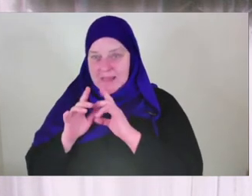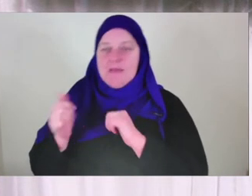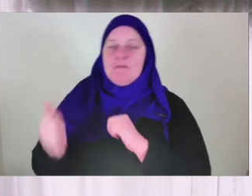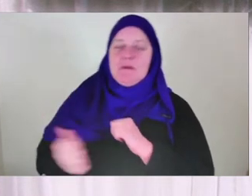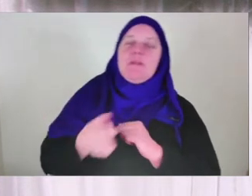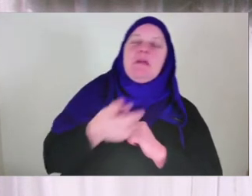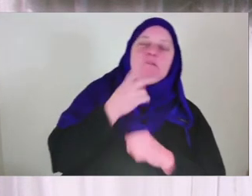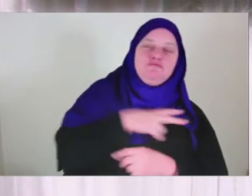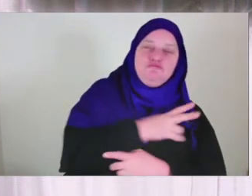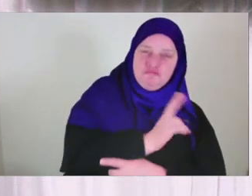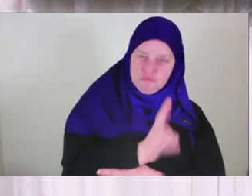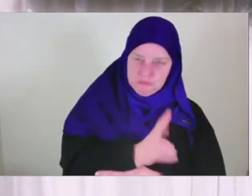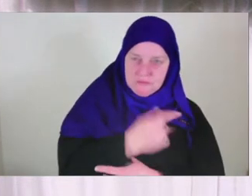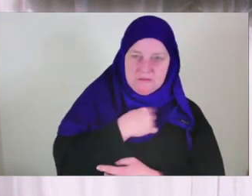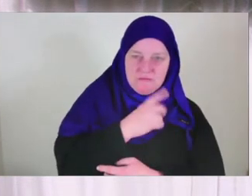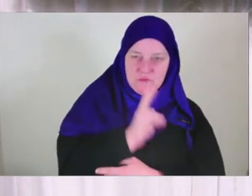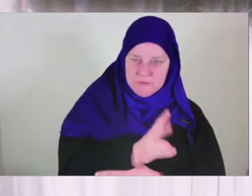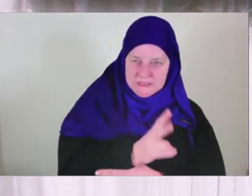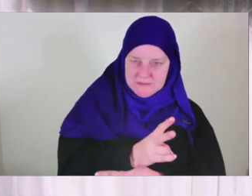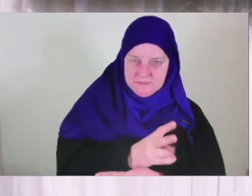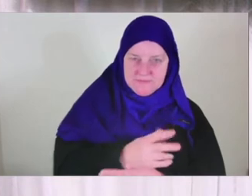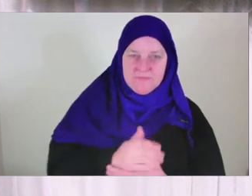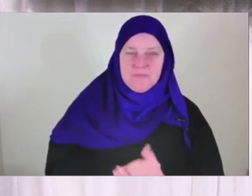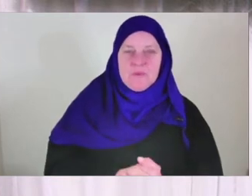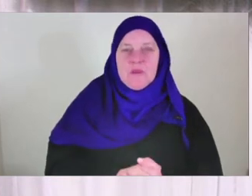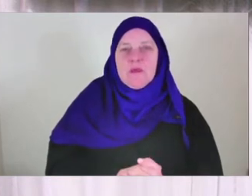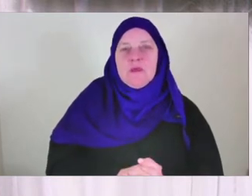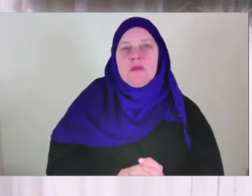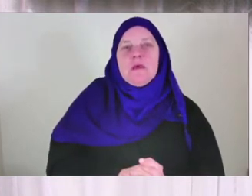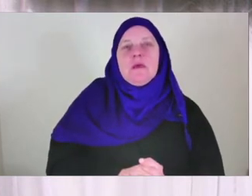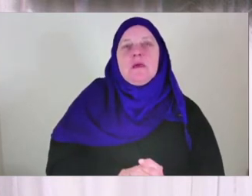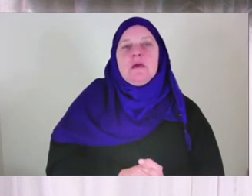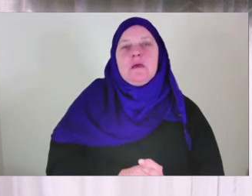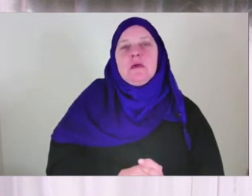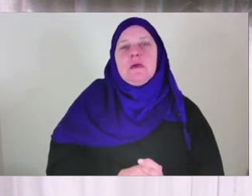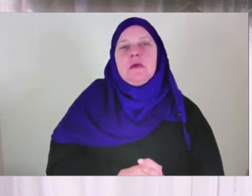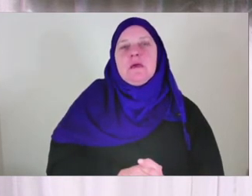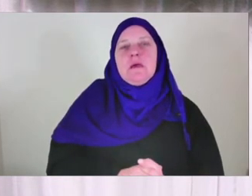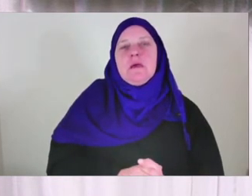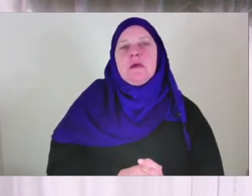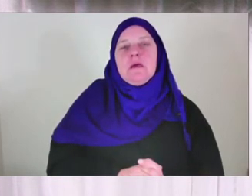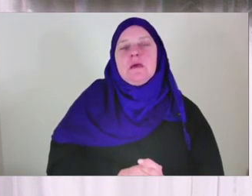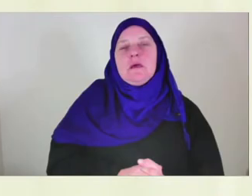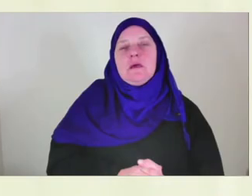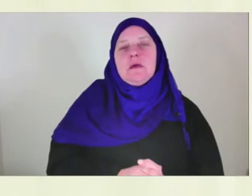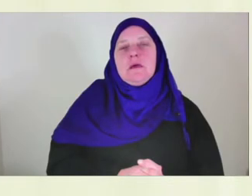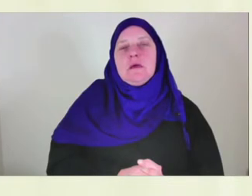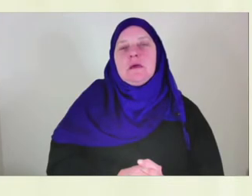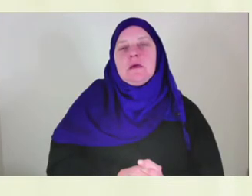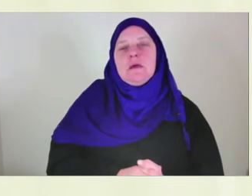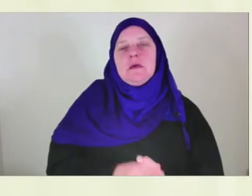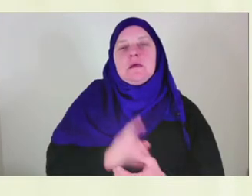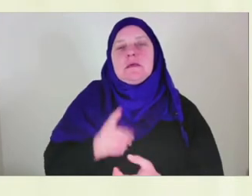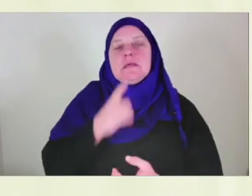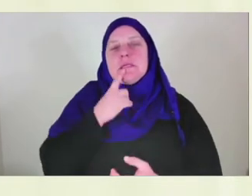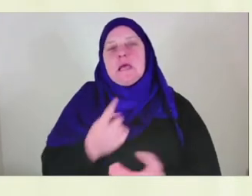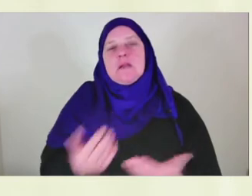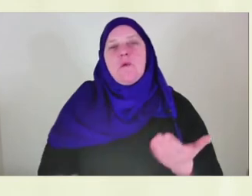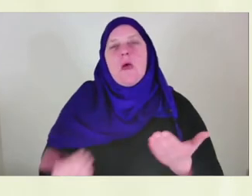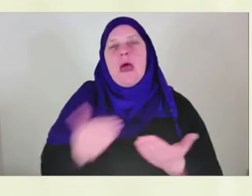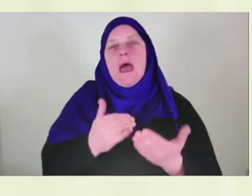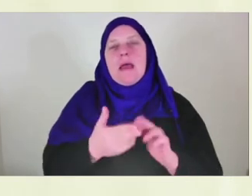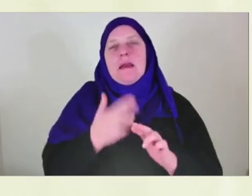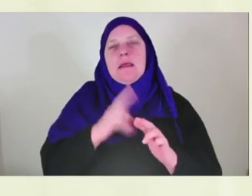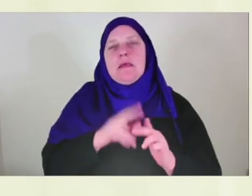pretty, how he said to me, I don't know if you noticed, he said to add on if anything's missing. And the things that are